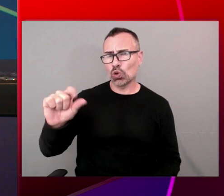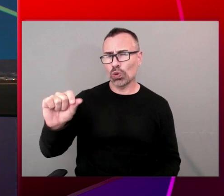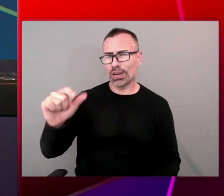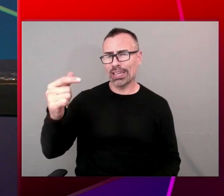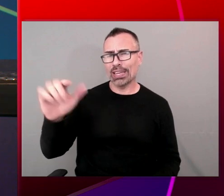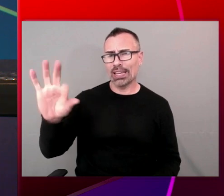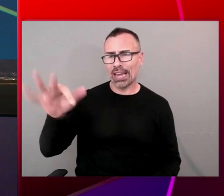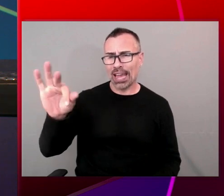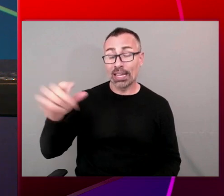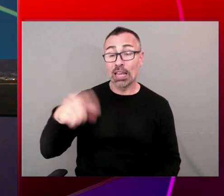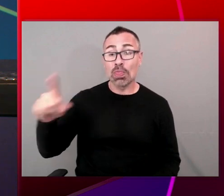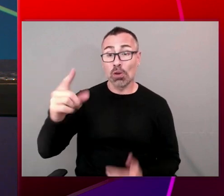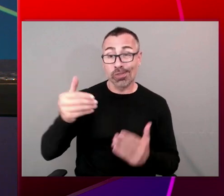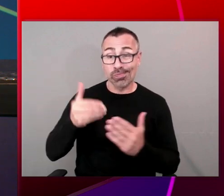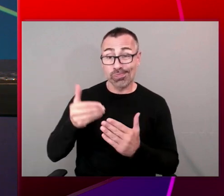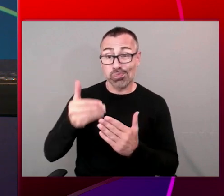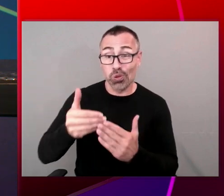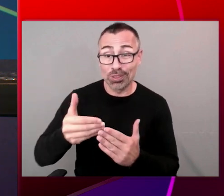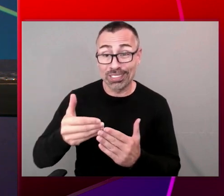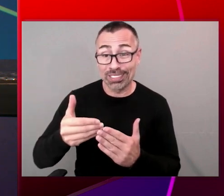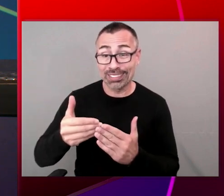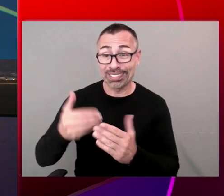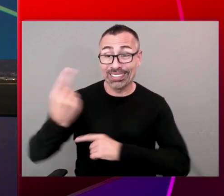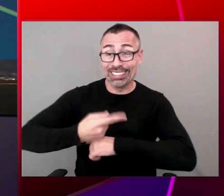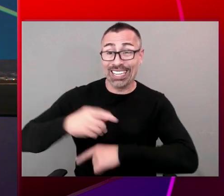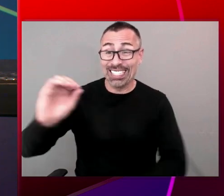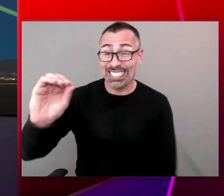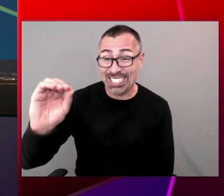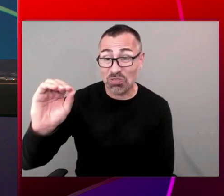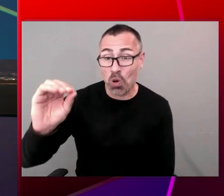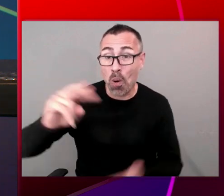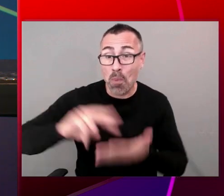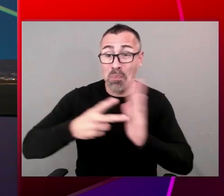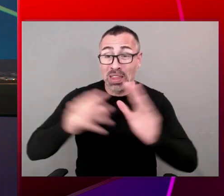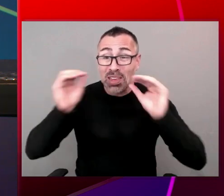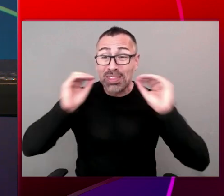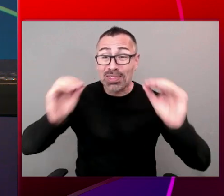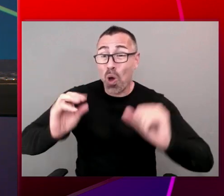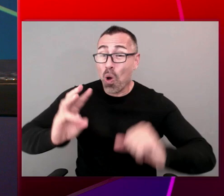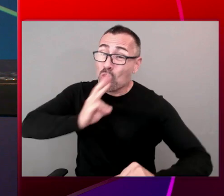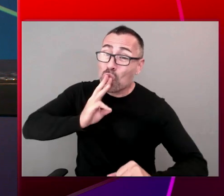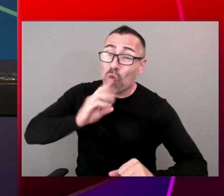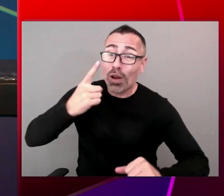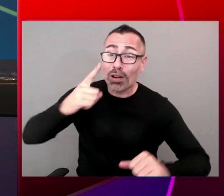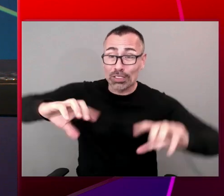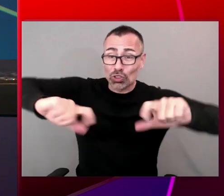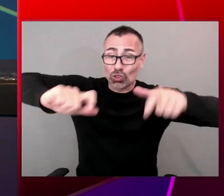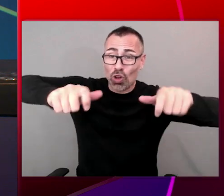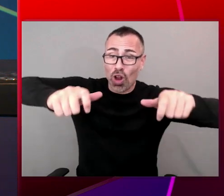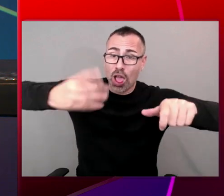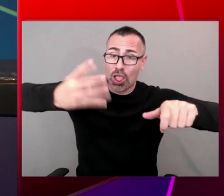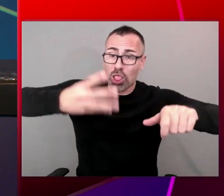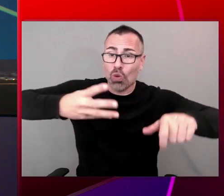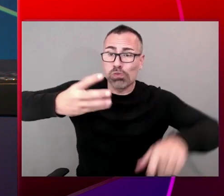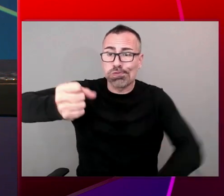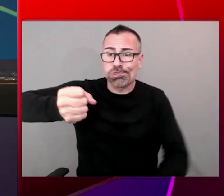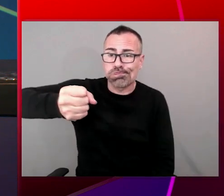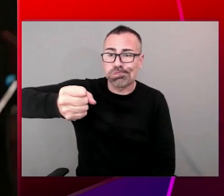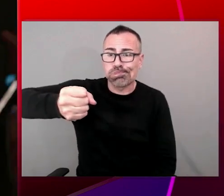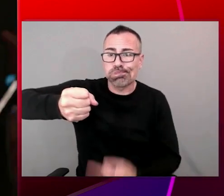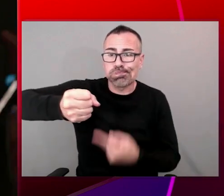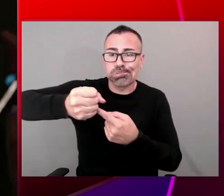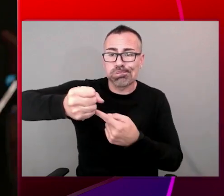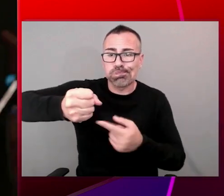day zero, when there just wasn't going to be enough water to even turn on the taps. So you were going to turn on the tap, nothing would come out, right? They've got serious water